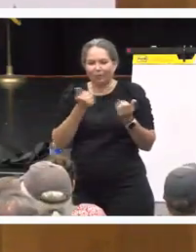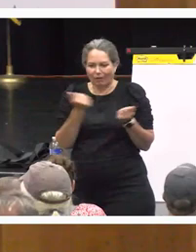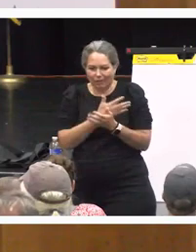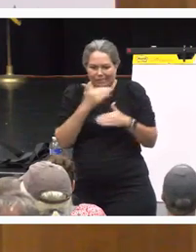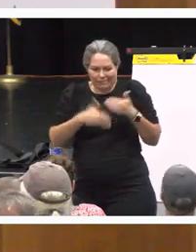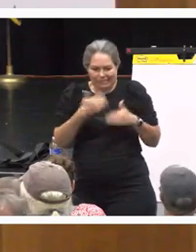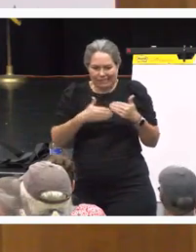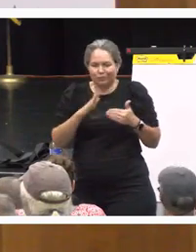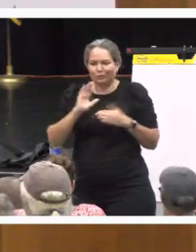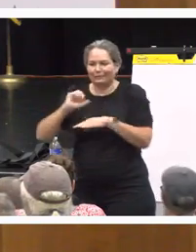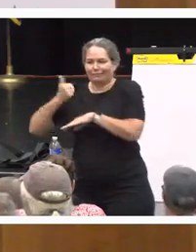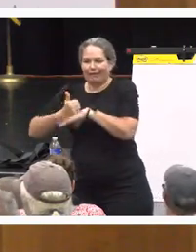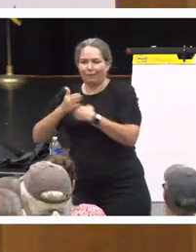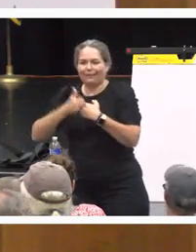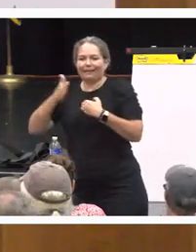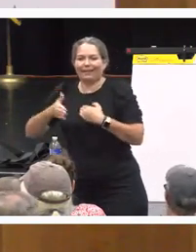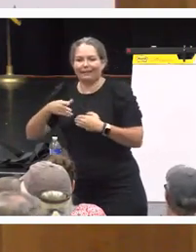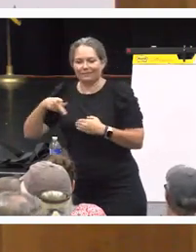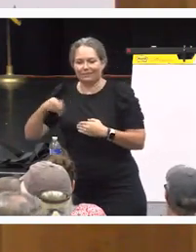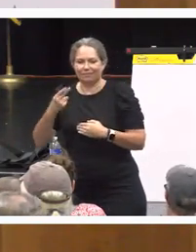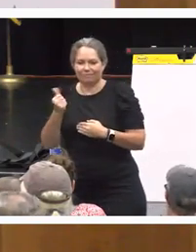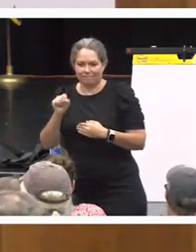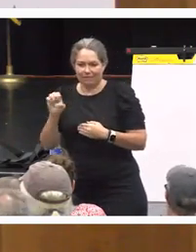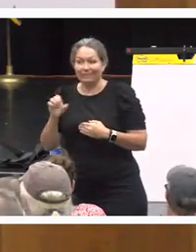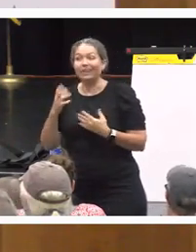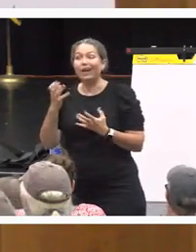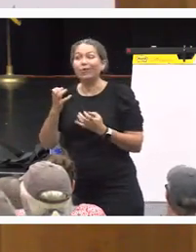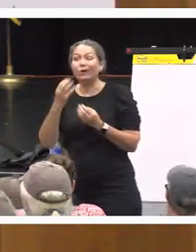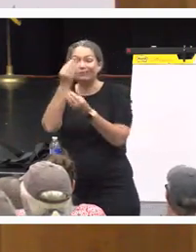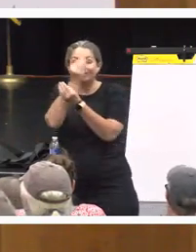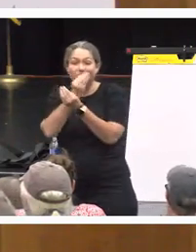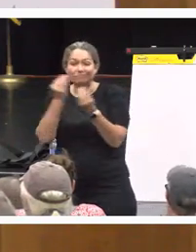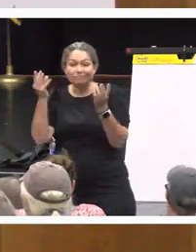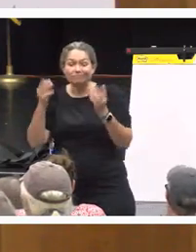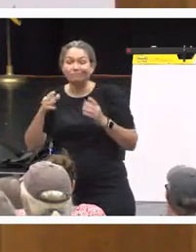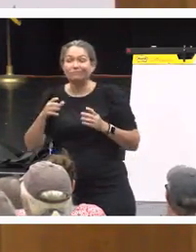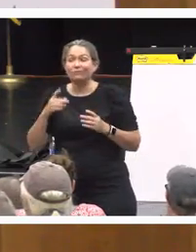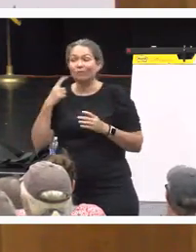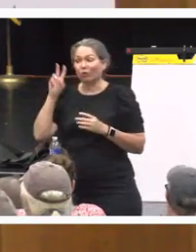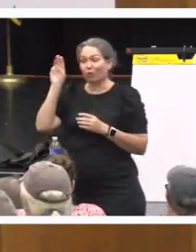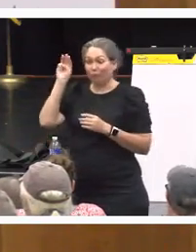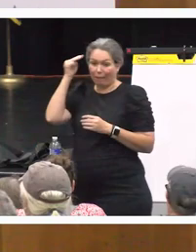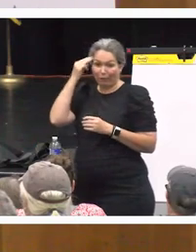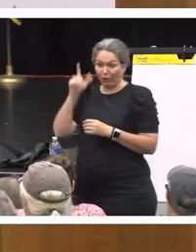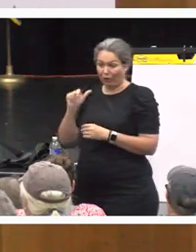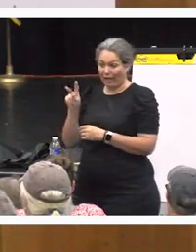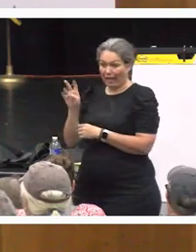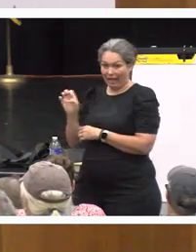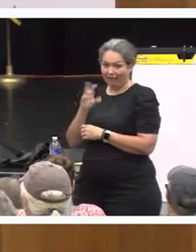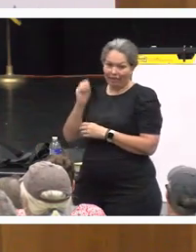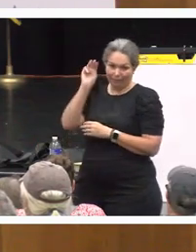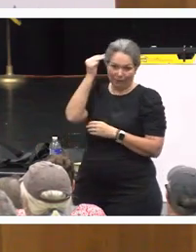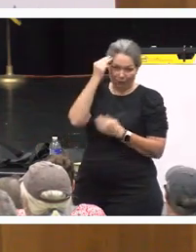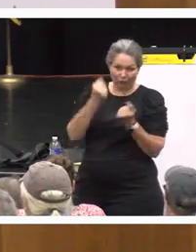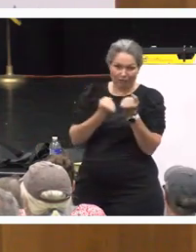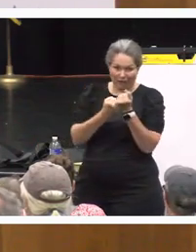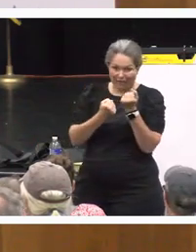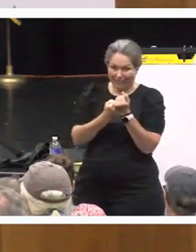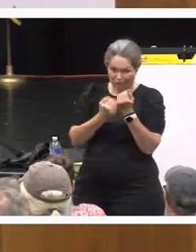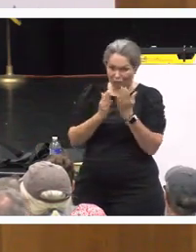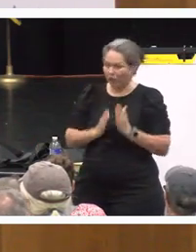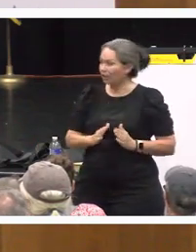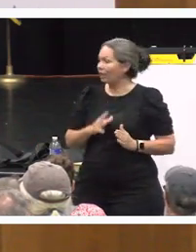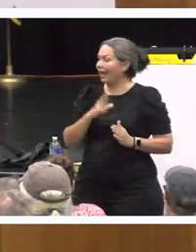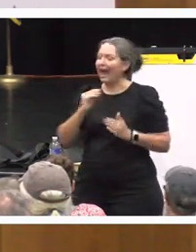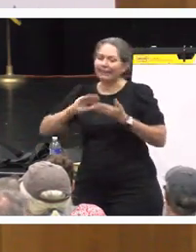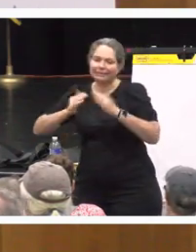for this process moving forward. I want to make an announcement on behalf of Montpelier Alive, the Montpelier Foundation, and with the